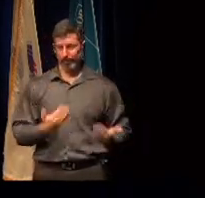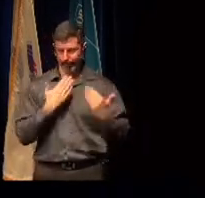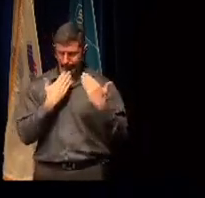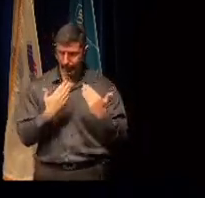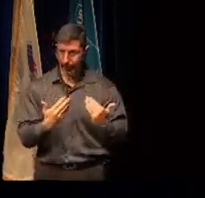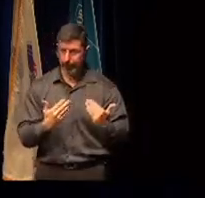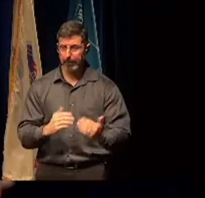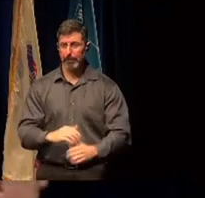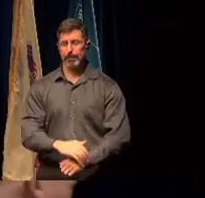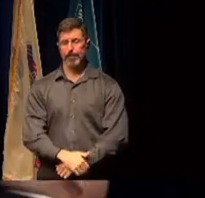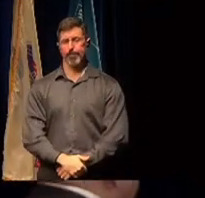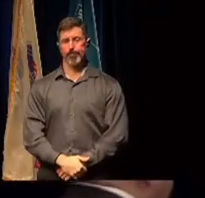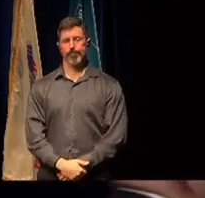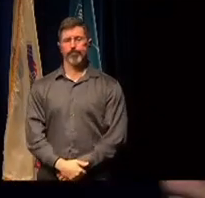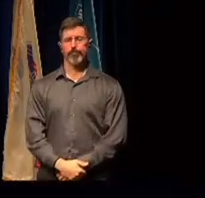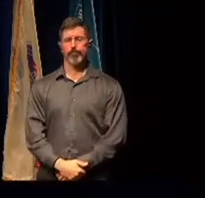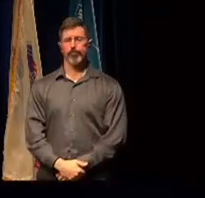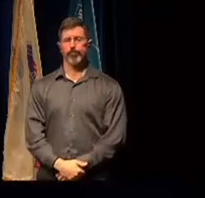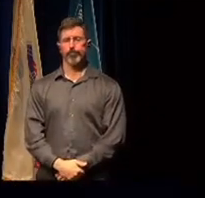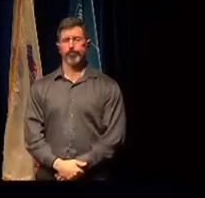Thank you.